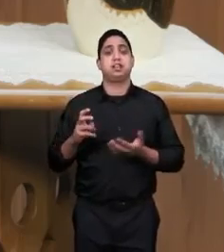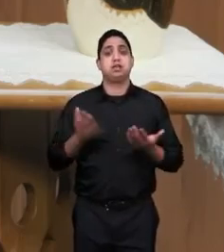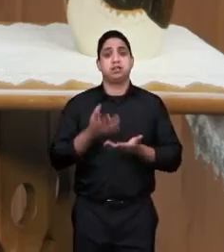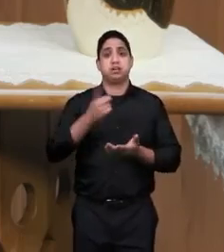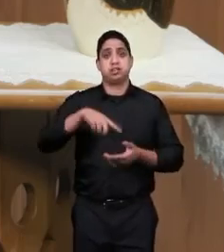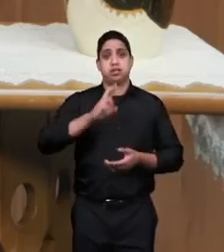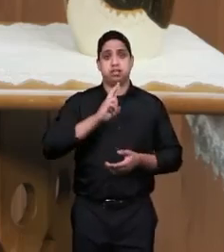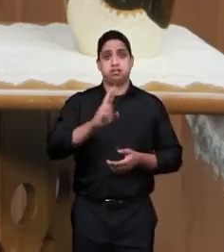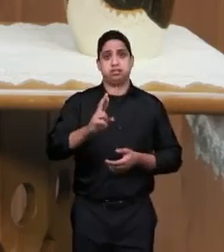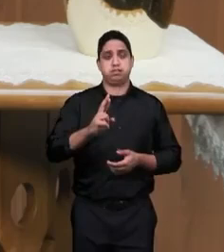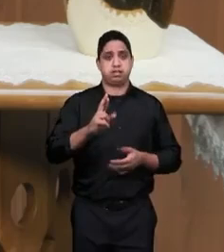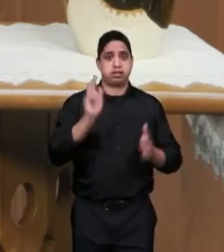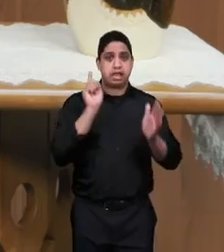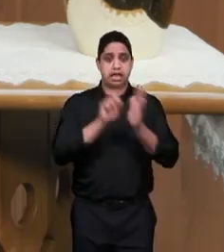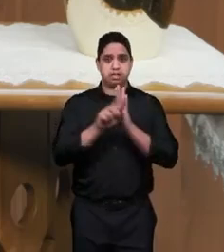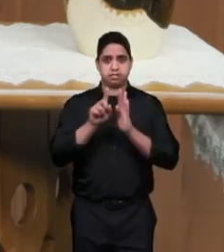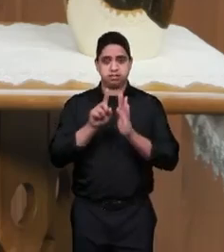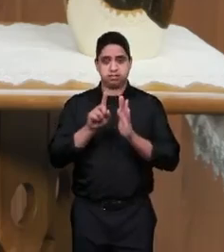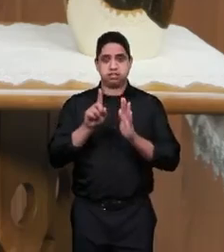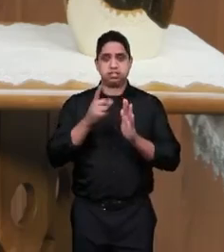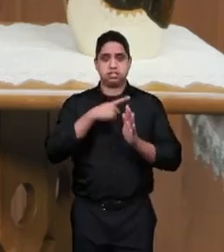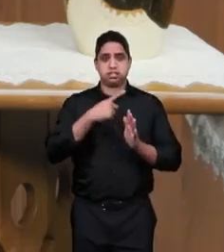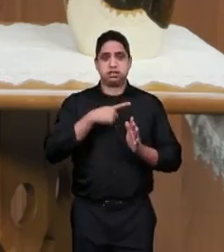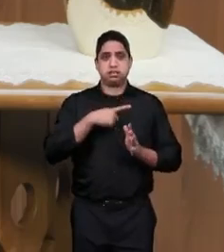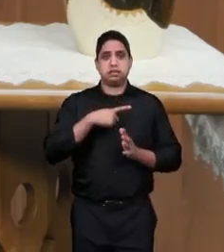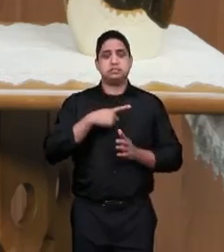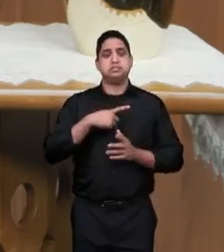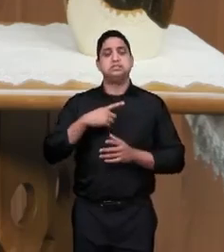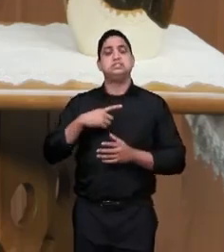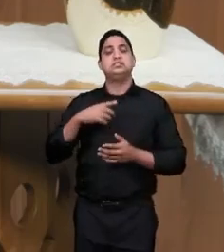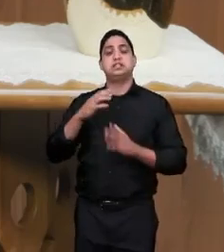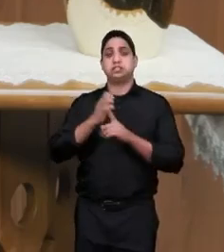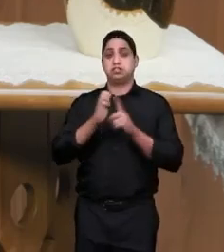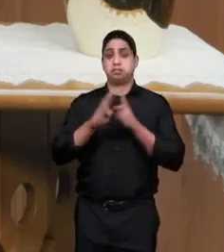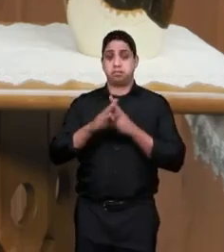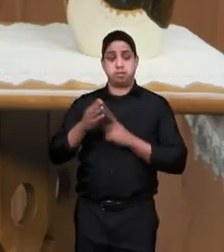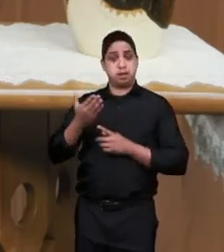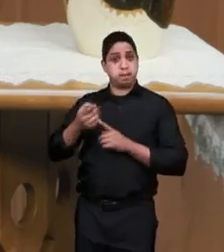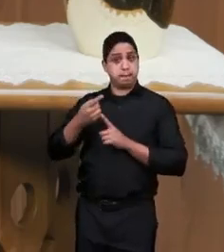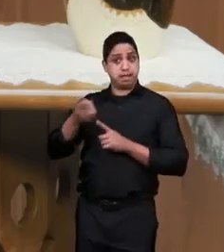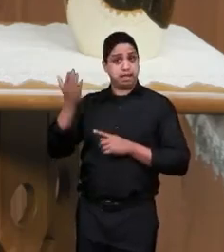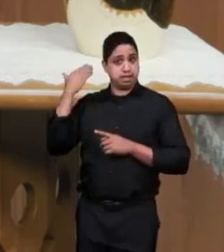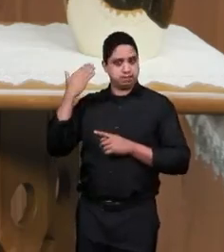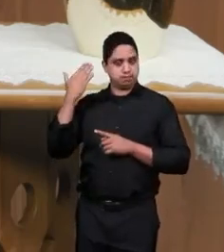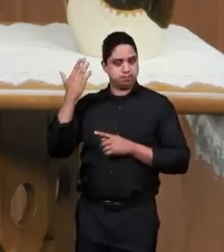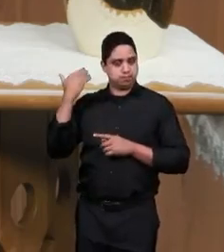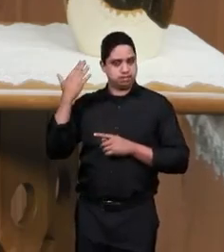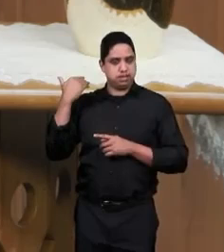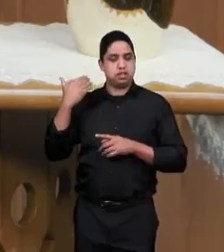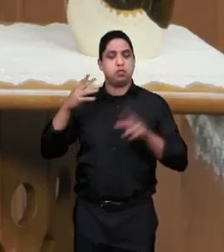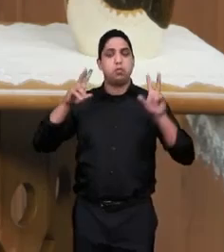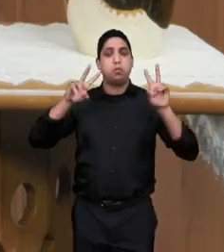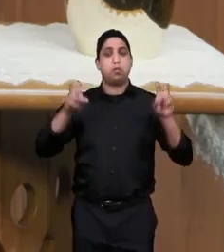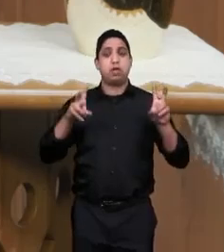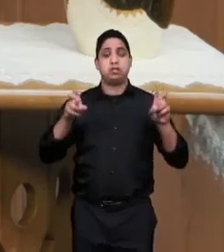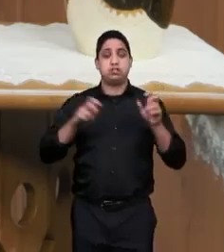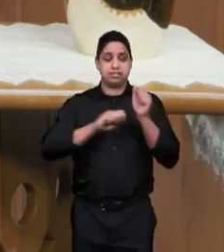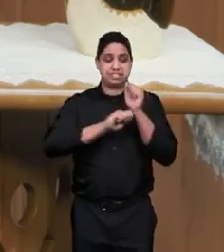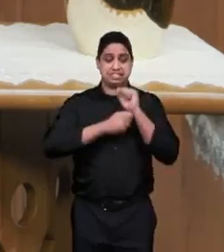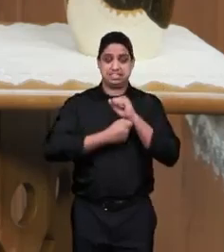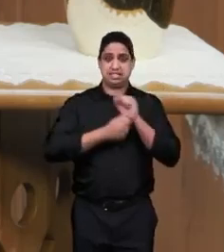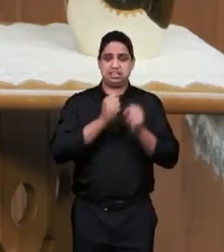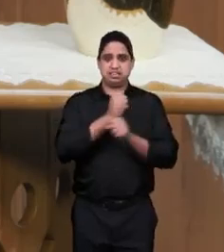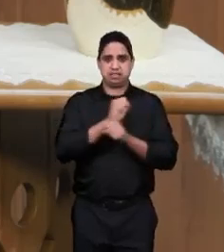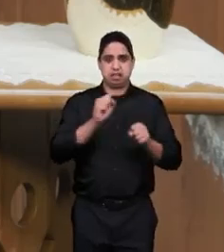we are going to give you the answers to the questions that were made on the previous Sunday school, which was